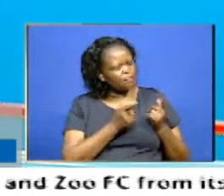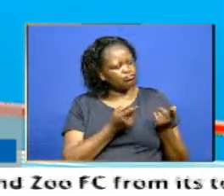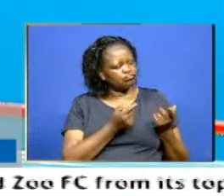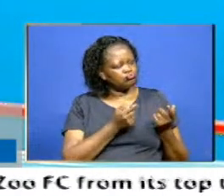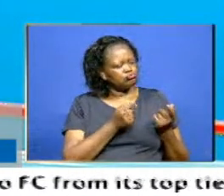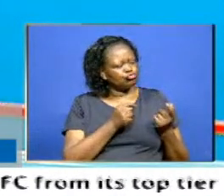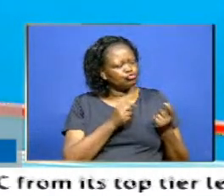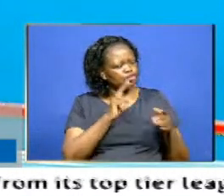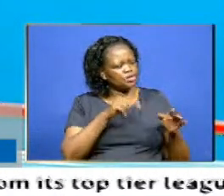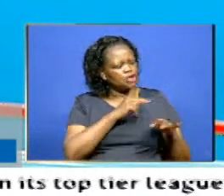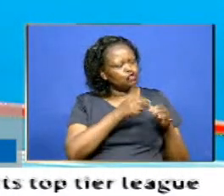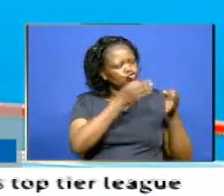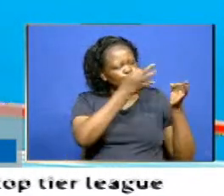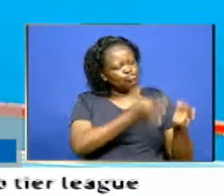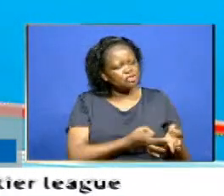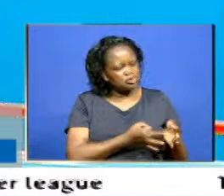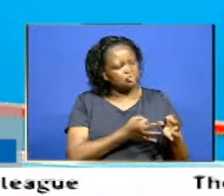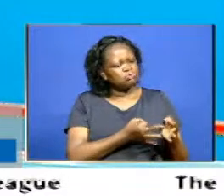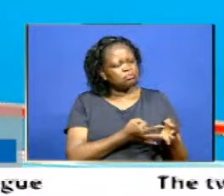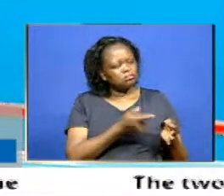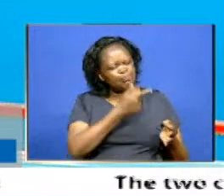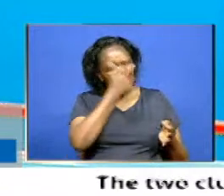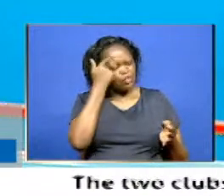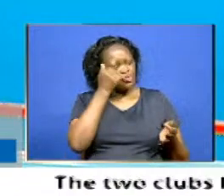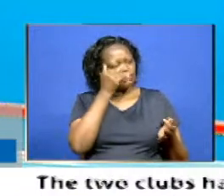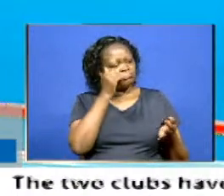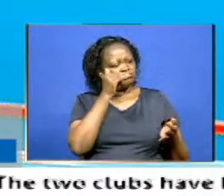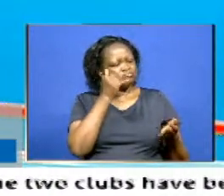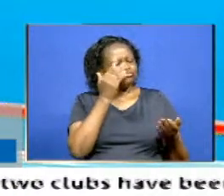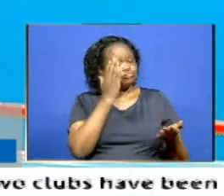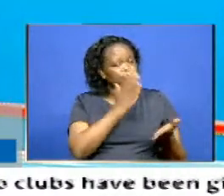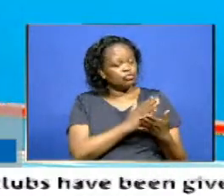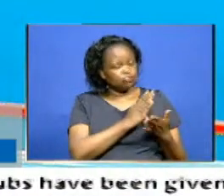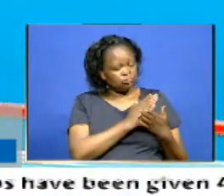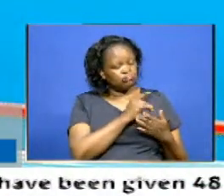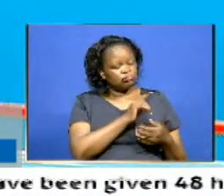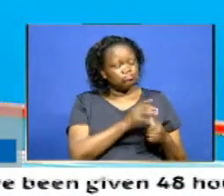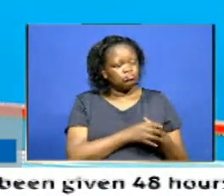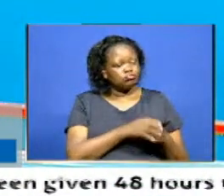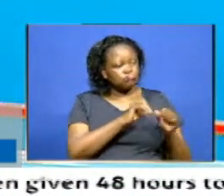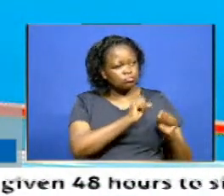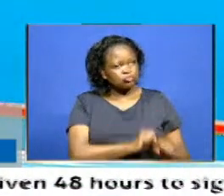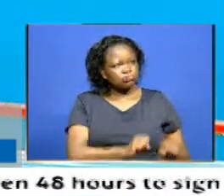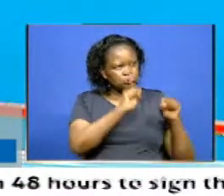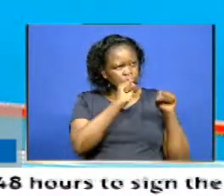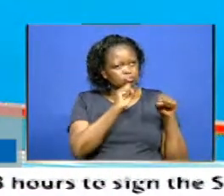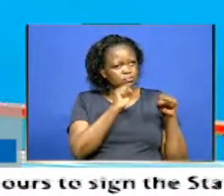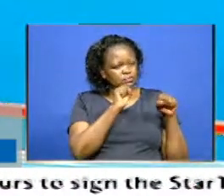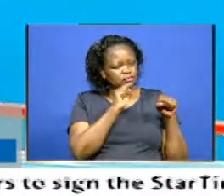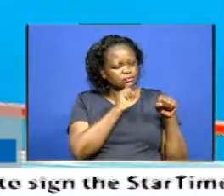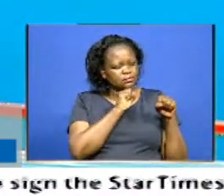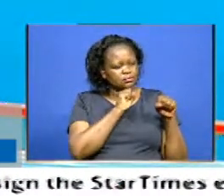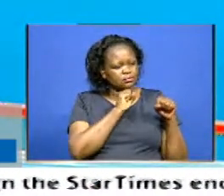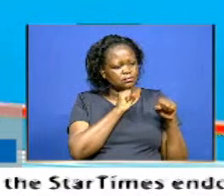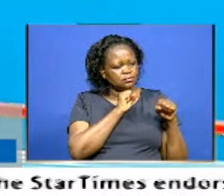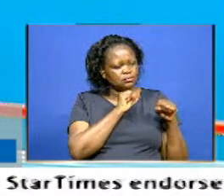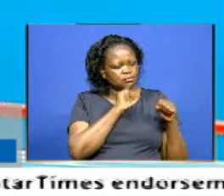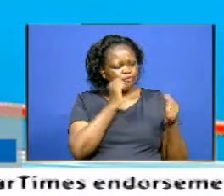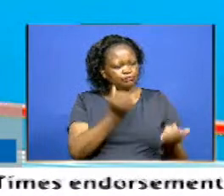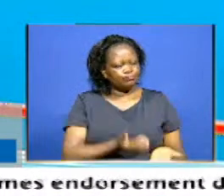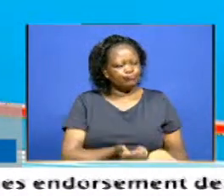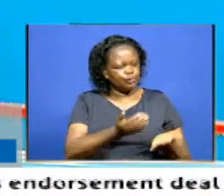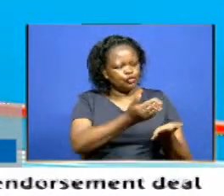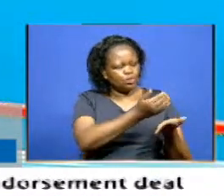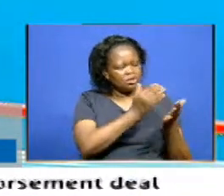Treasury, is because they are the managers and the collectors